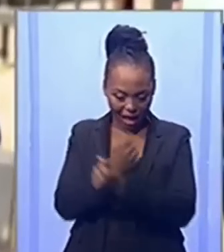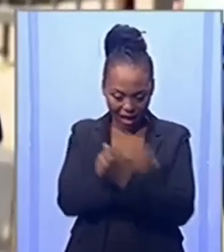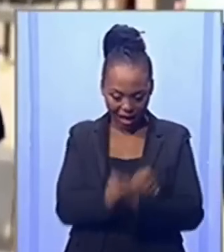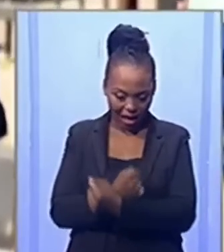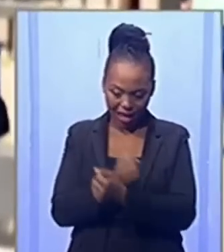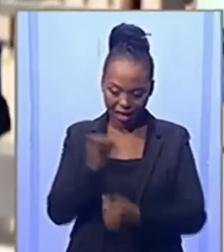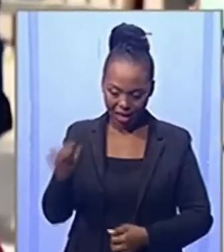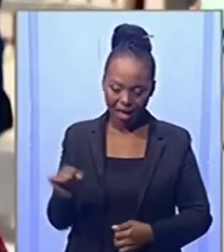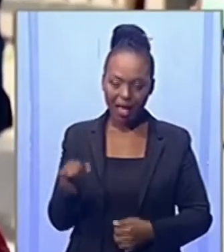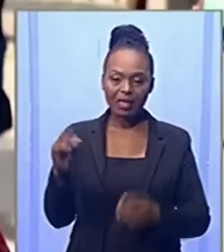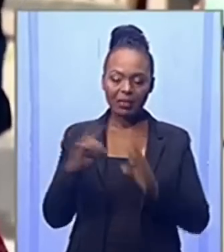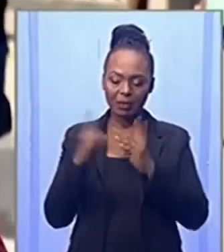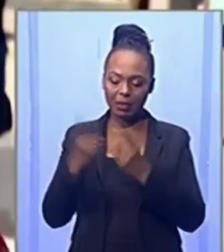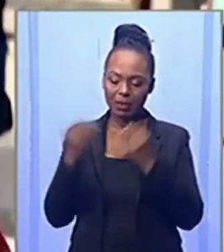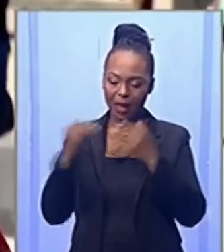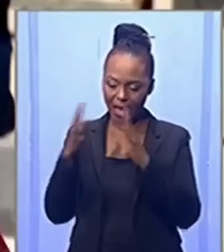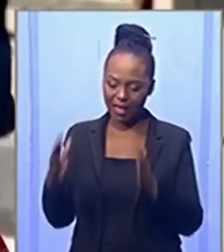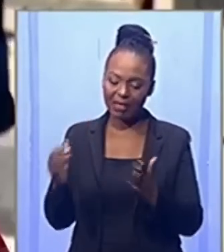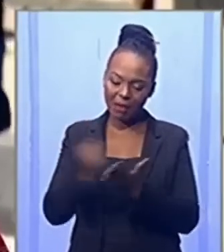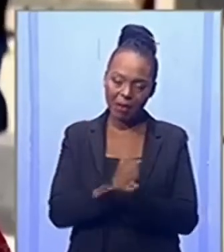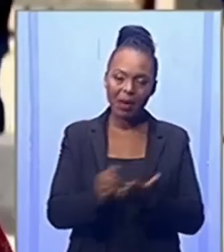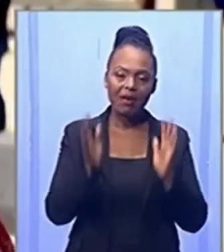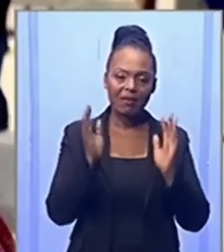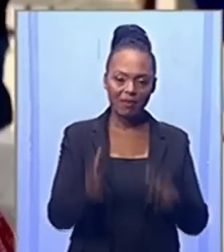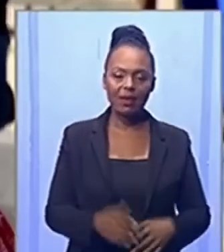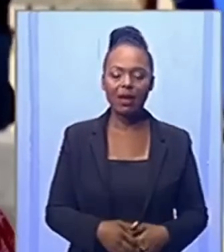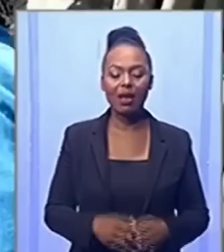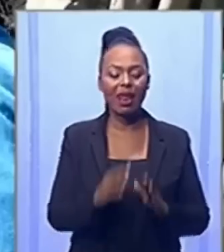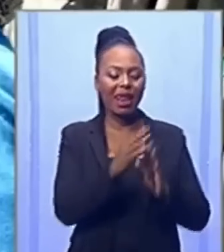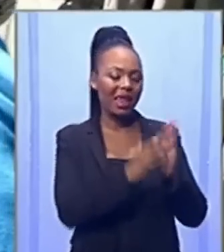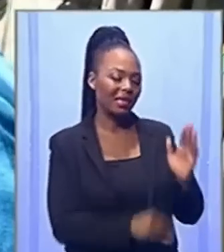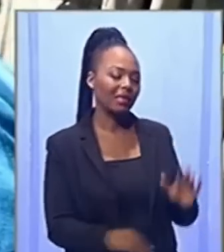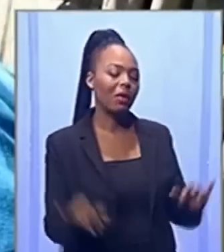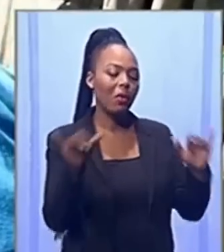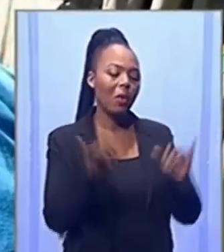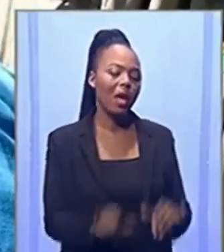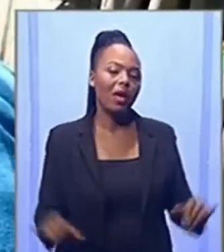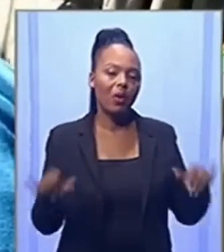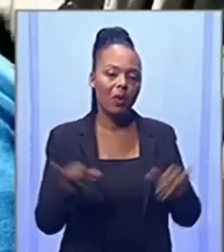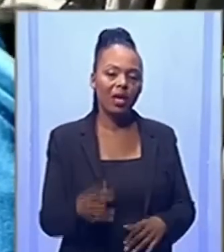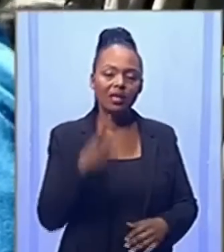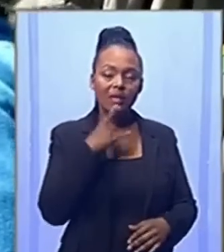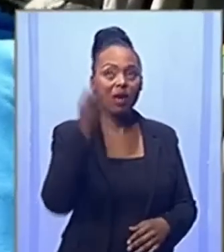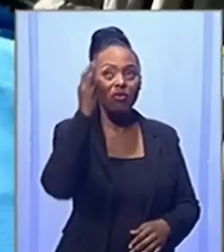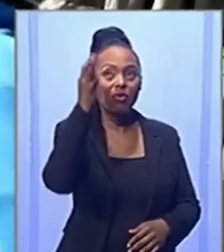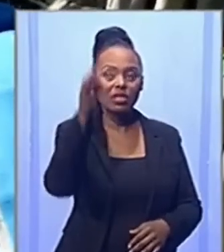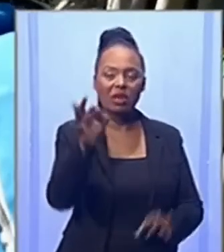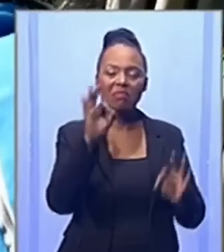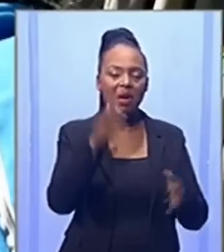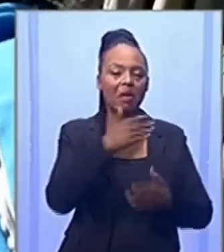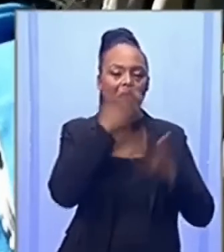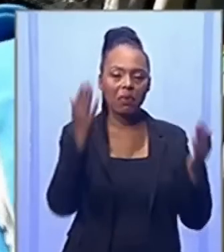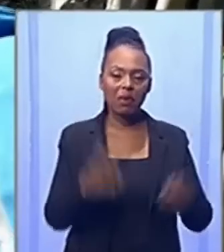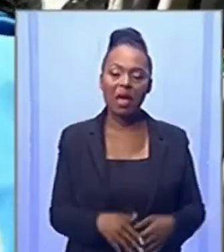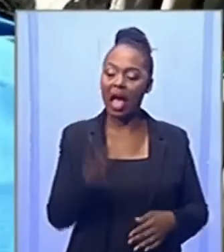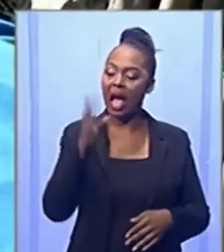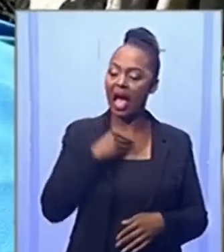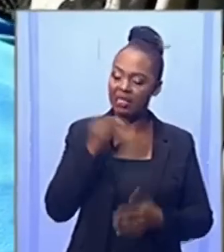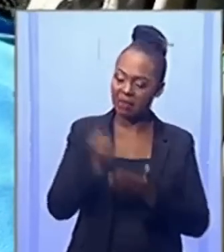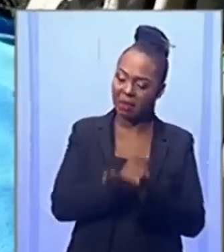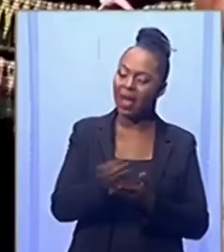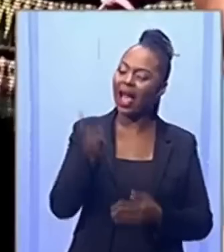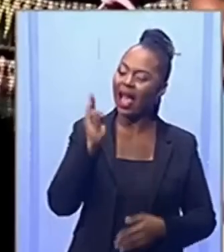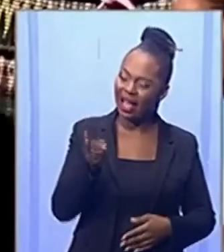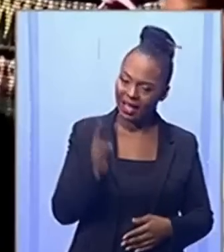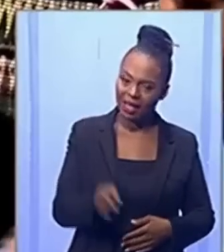ba leng mo lenaneng la ba ba letetseng go abelwa ditsha ba re matshelo a bone ga ana boleng. Go tlo ngodisa hape botjha ka tla ka